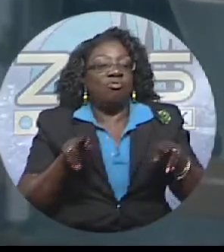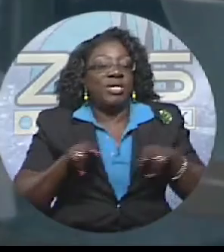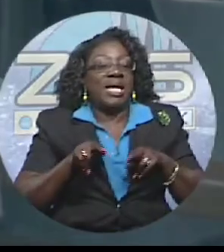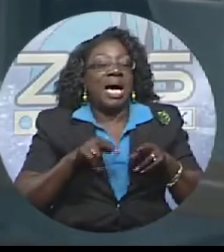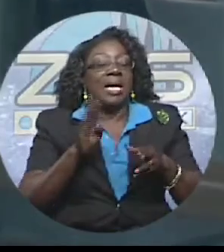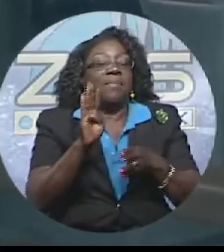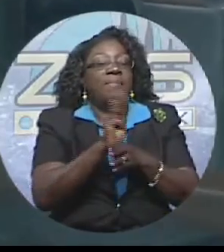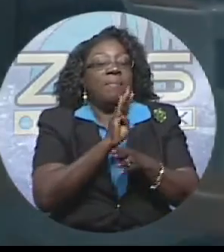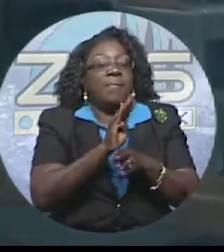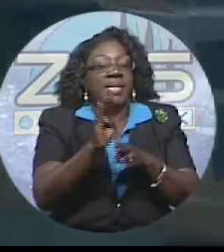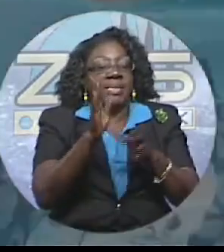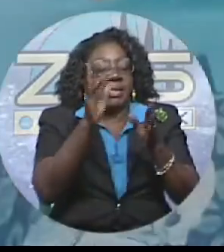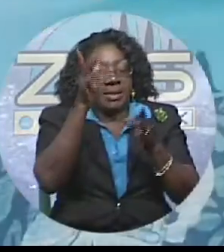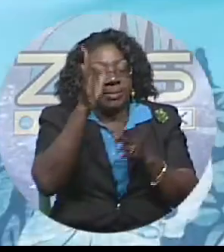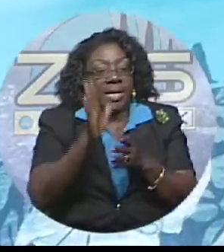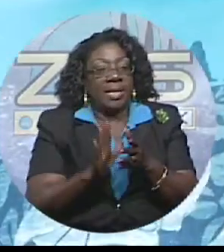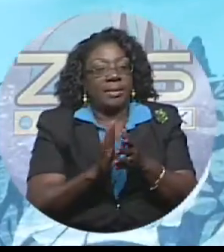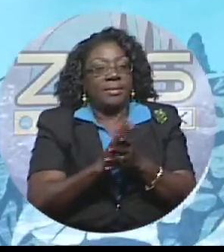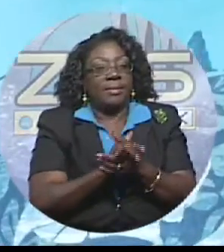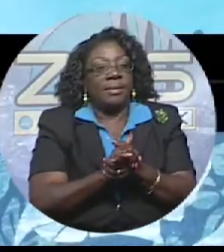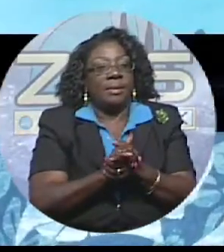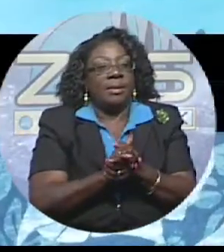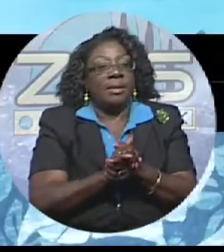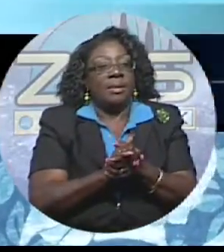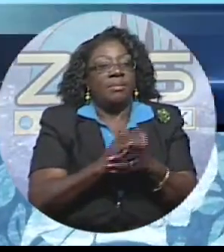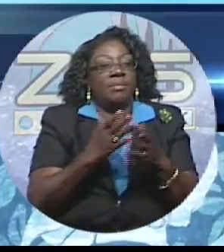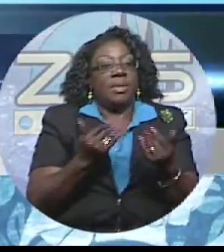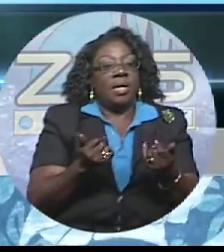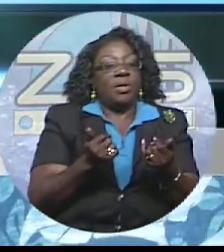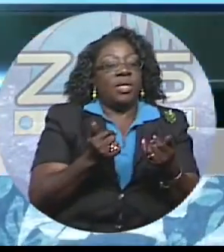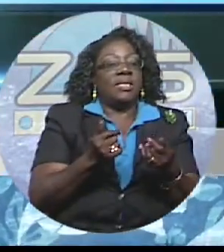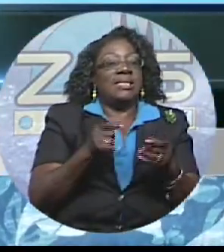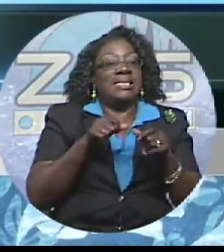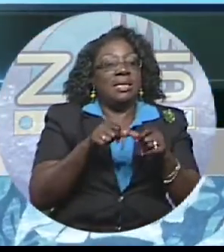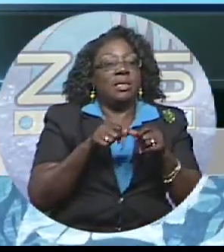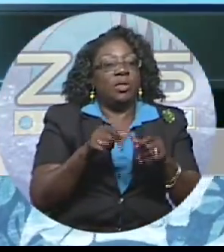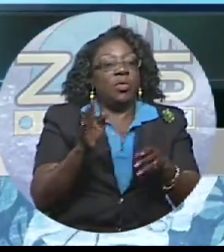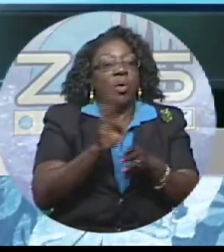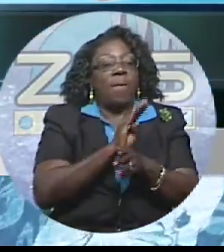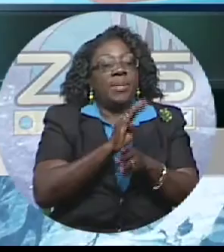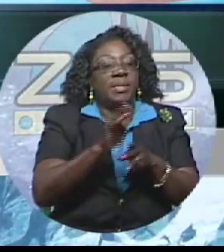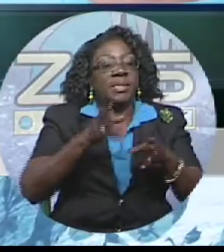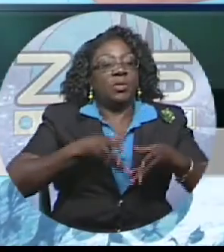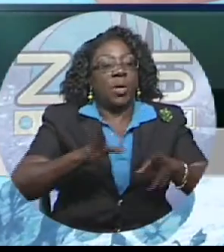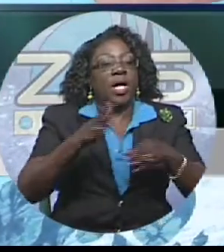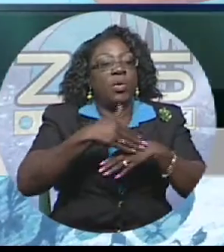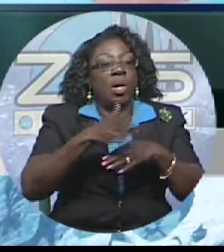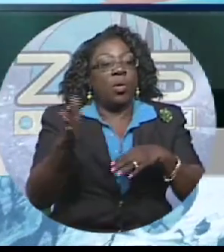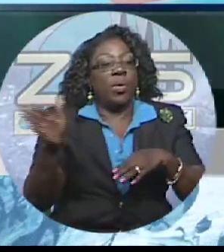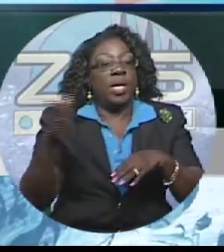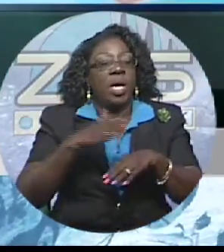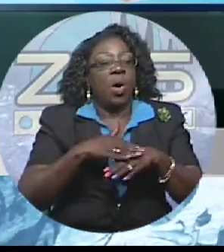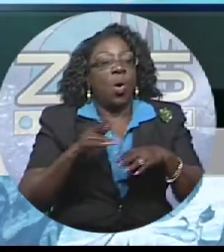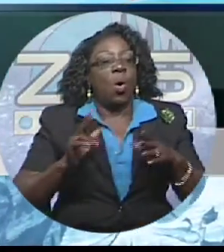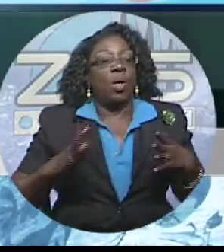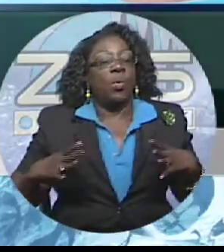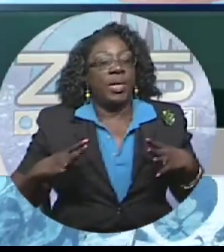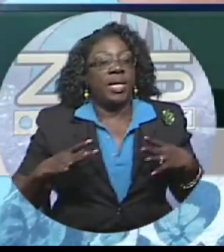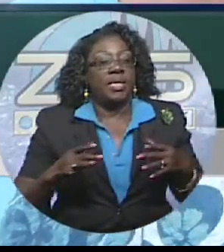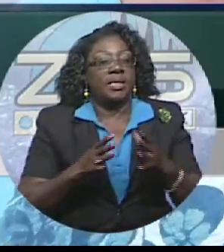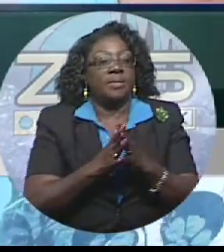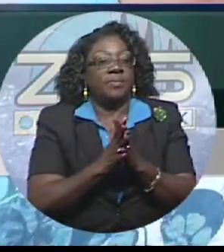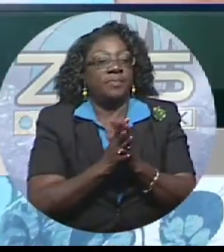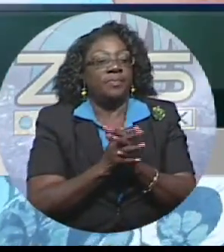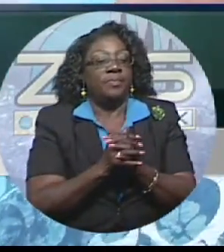with solid email contact, you can actually do business while you're away. So quite a few people don't worry about coming over here because now they can